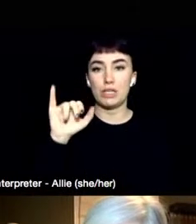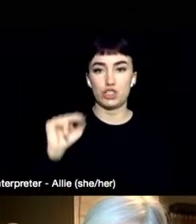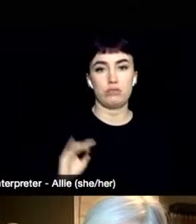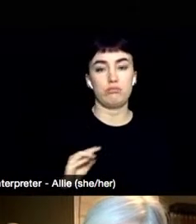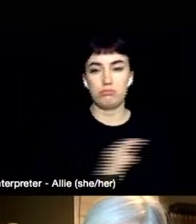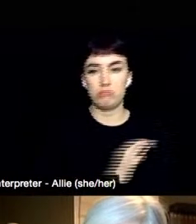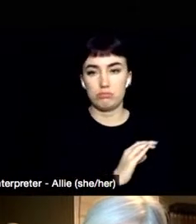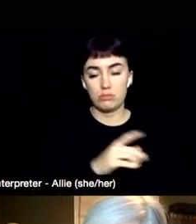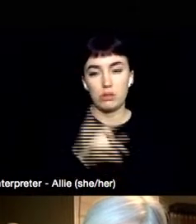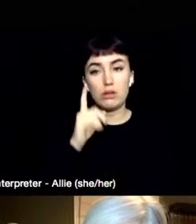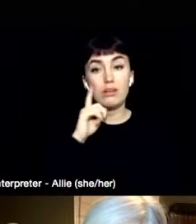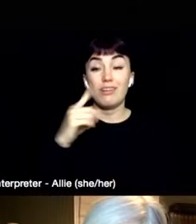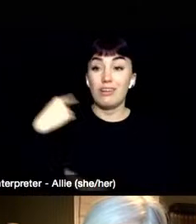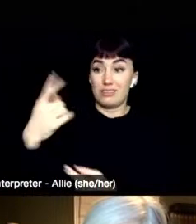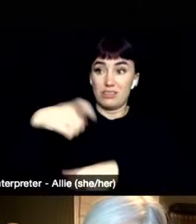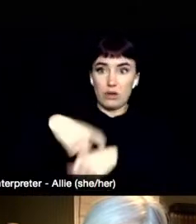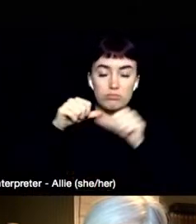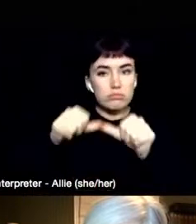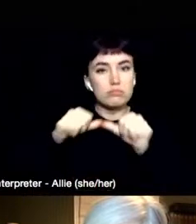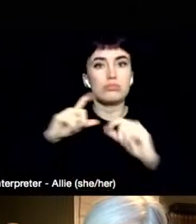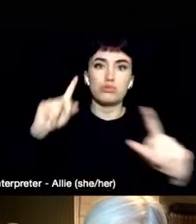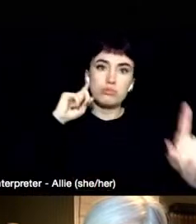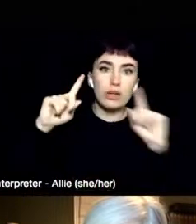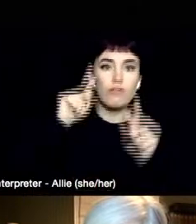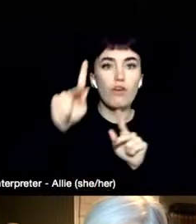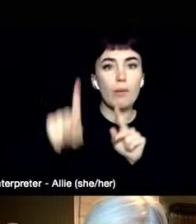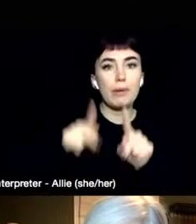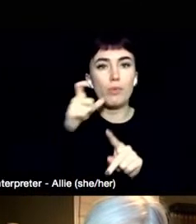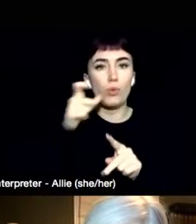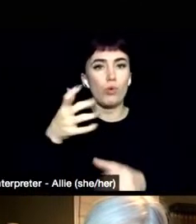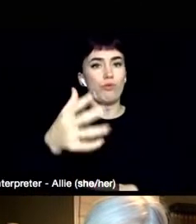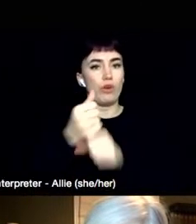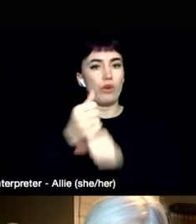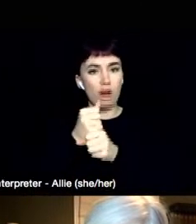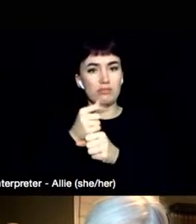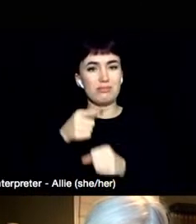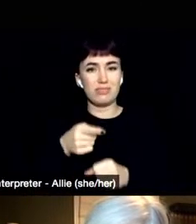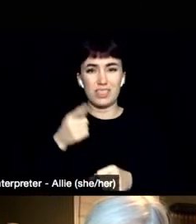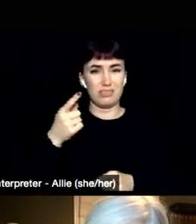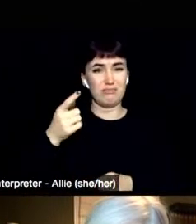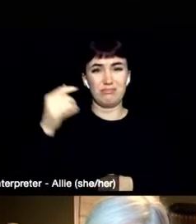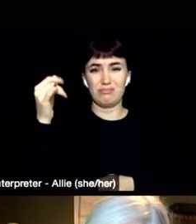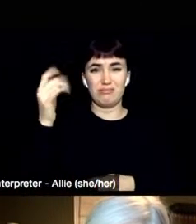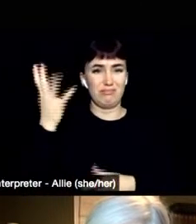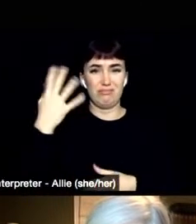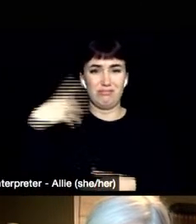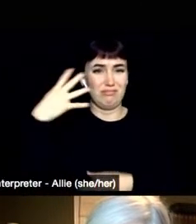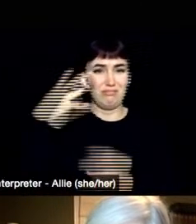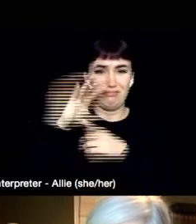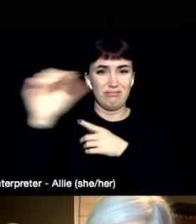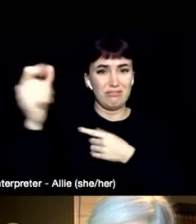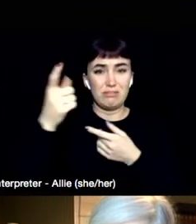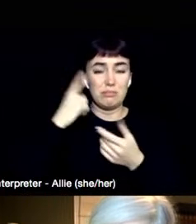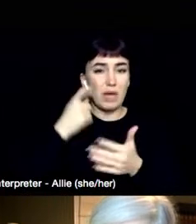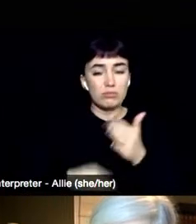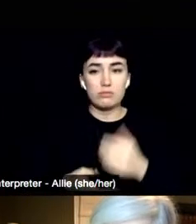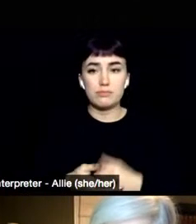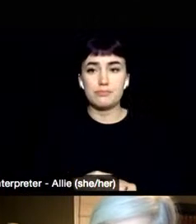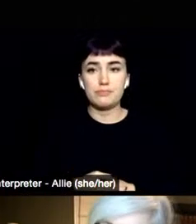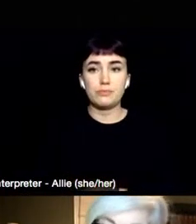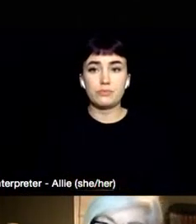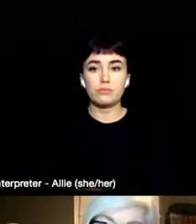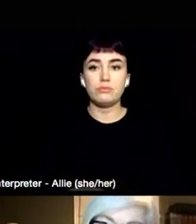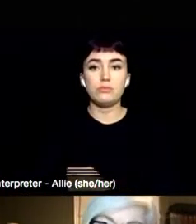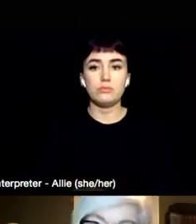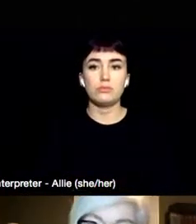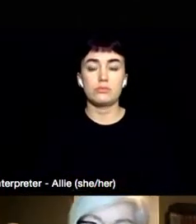Since that time, we've continued to hear from people who have received these erroneous bills. And frankly, we've not